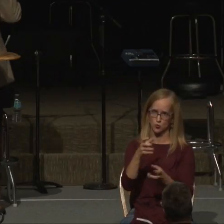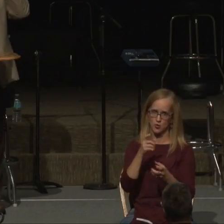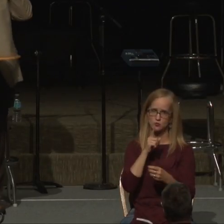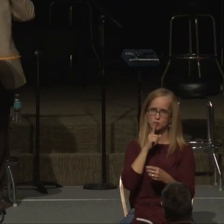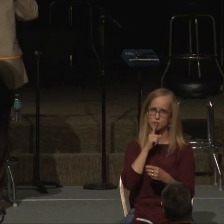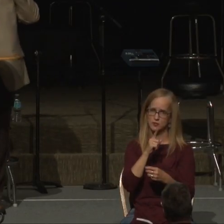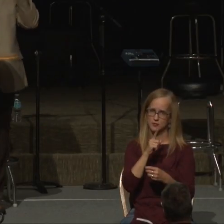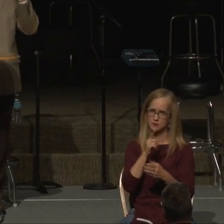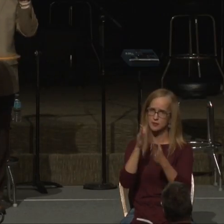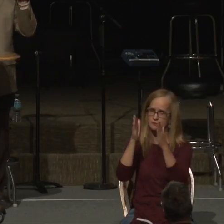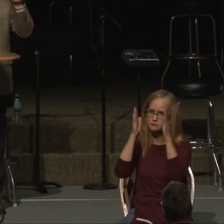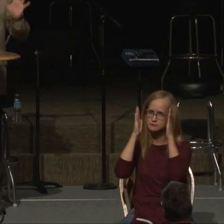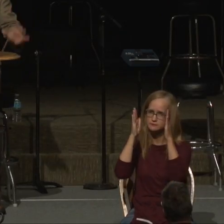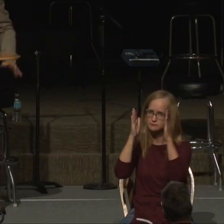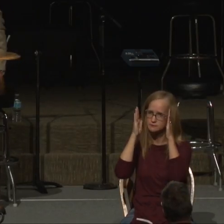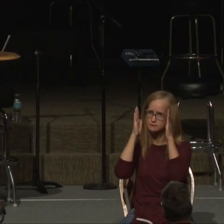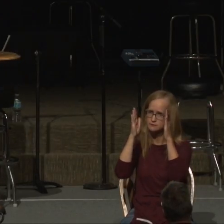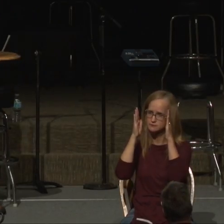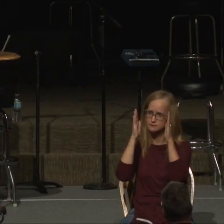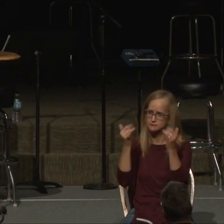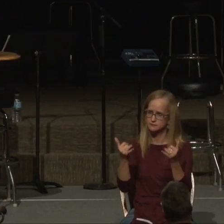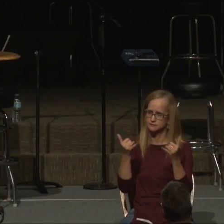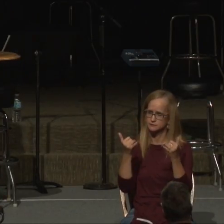be attuned. Really tuned in here.